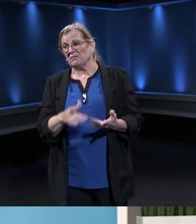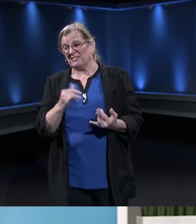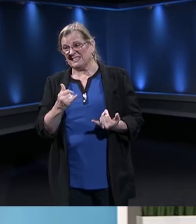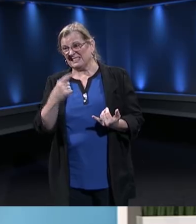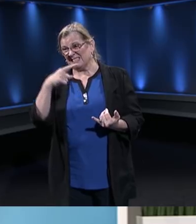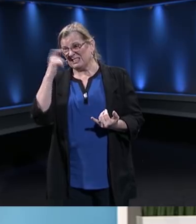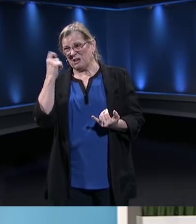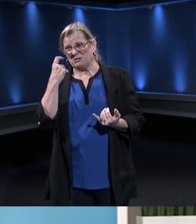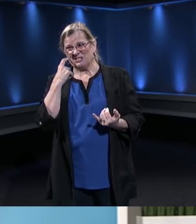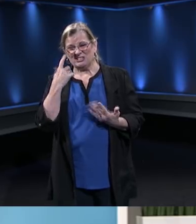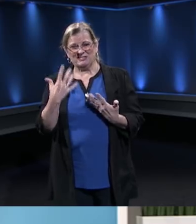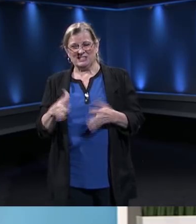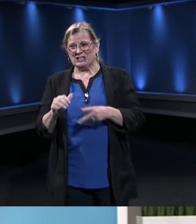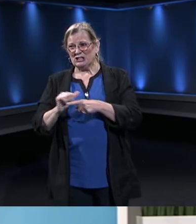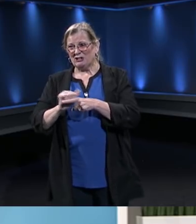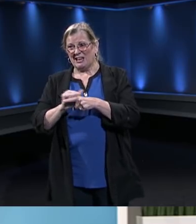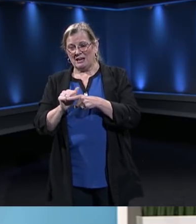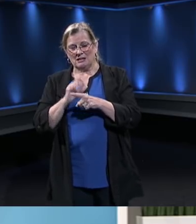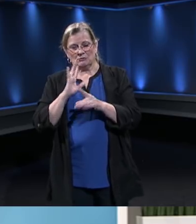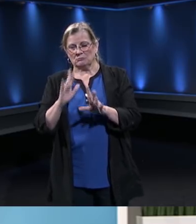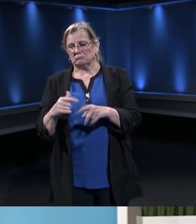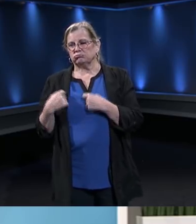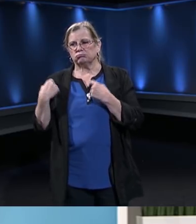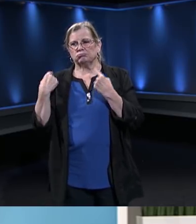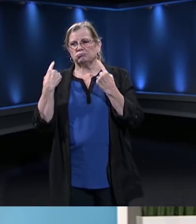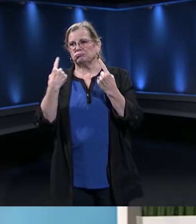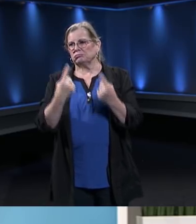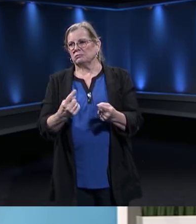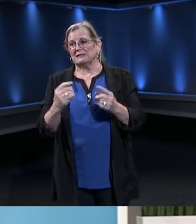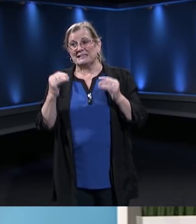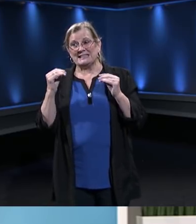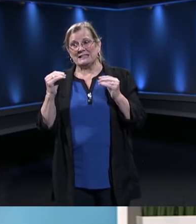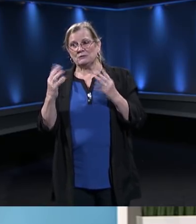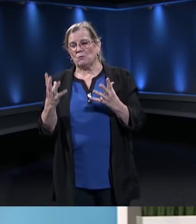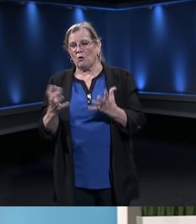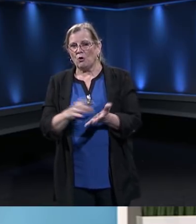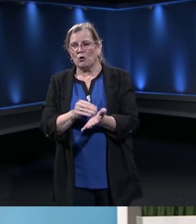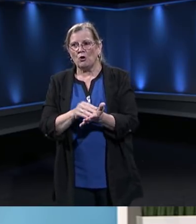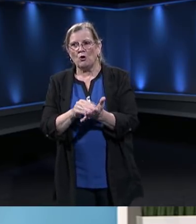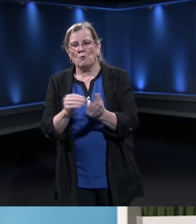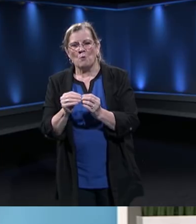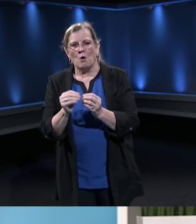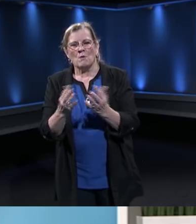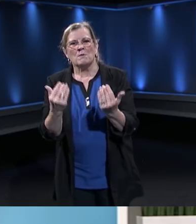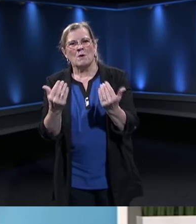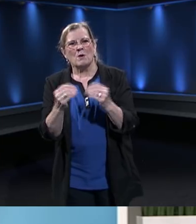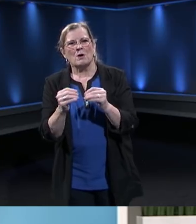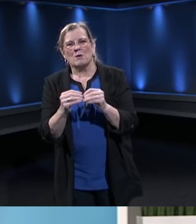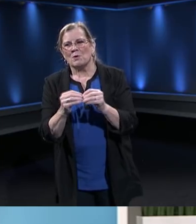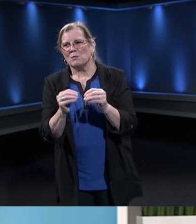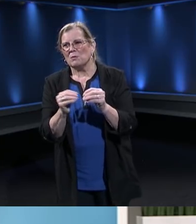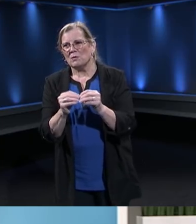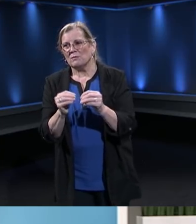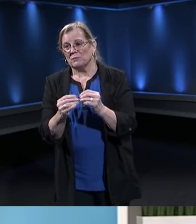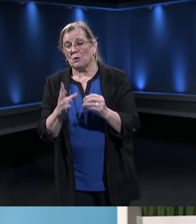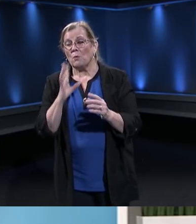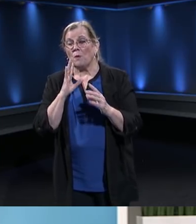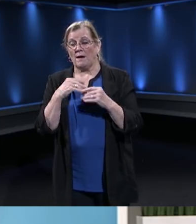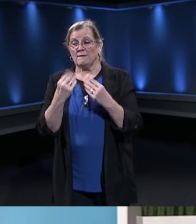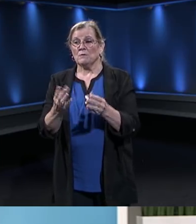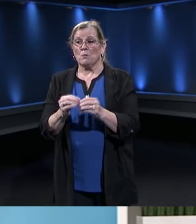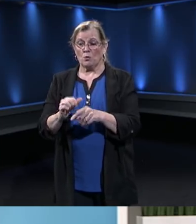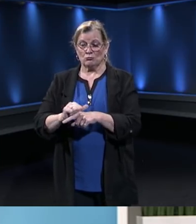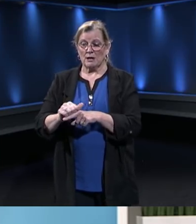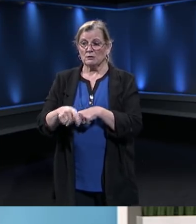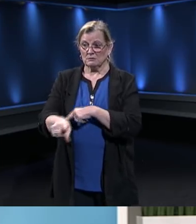ever have, and the demand it continues to grow. We're planning more training in the fall to really infuse those trauma-sensitive